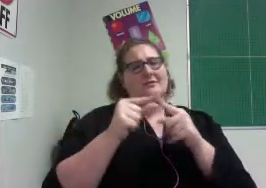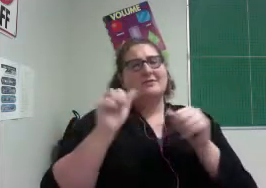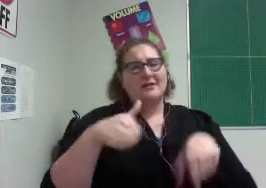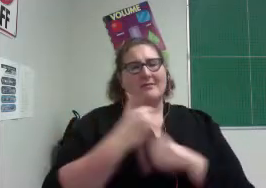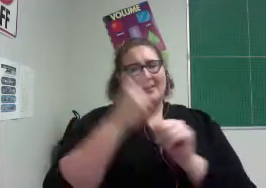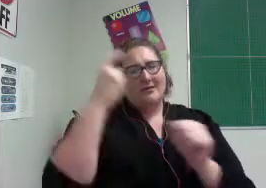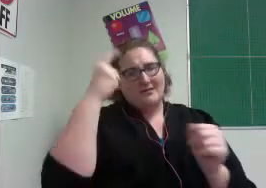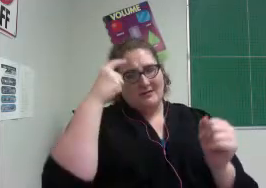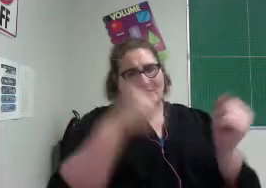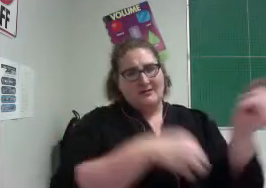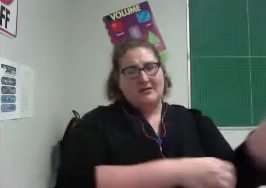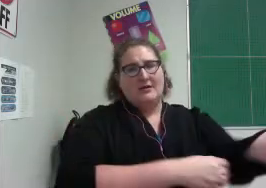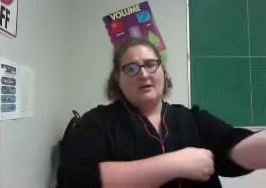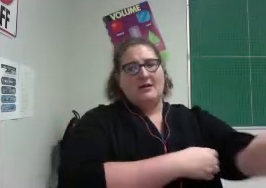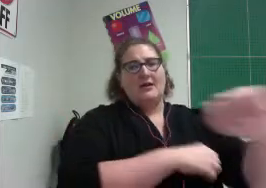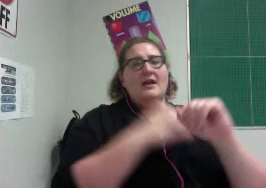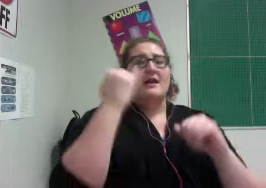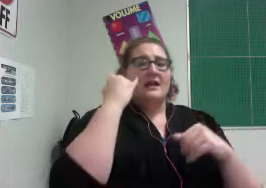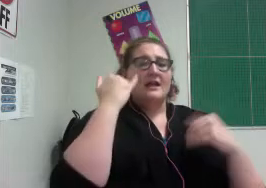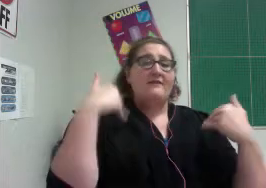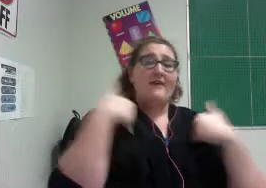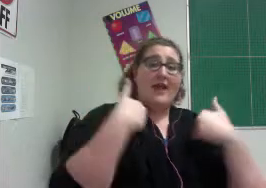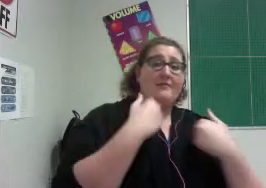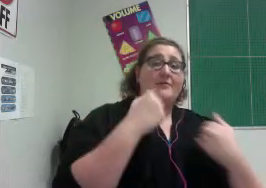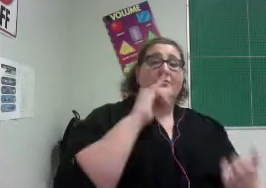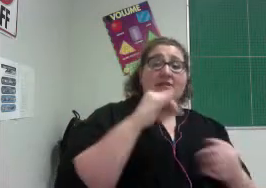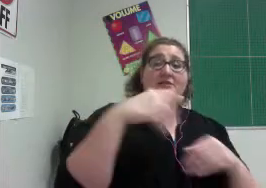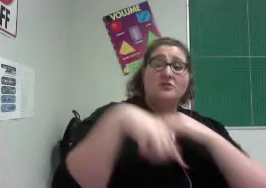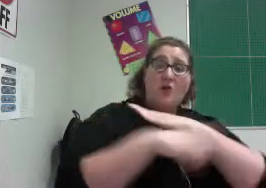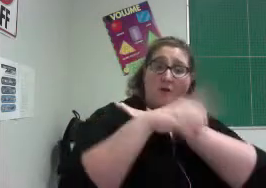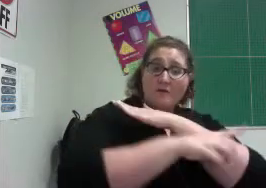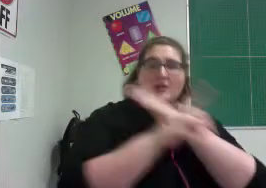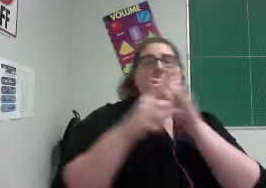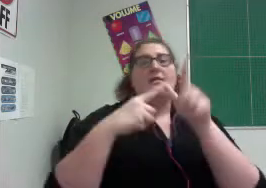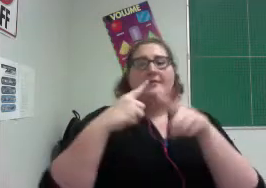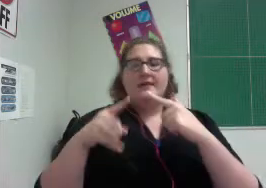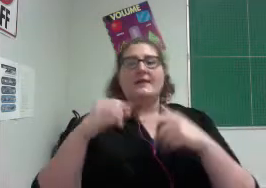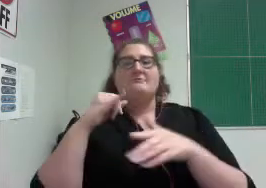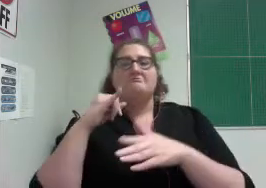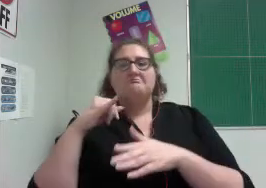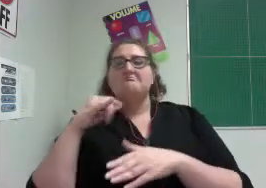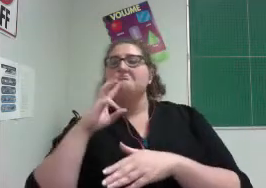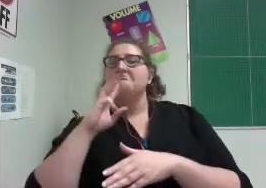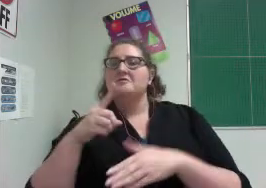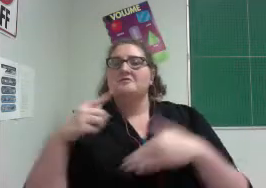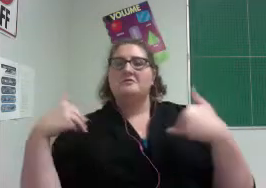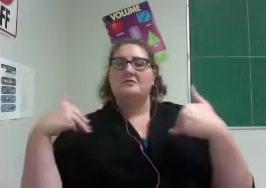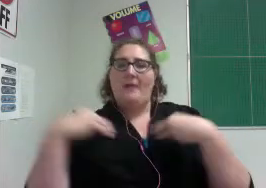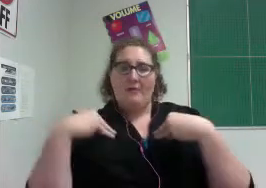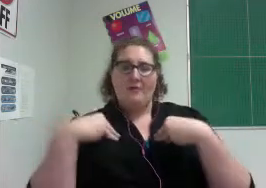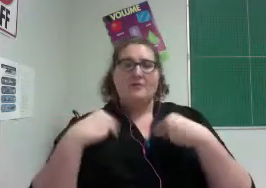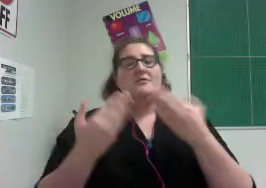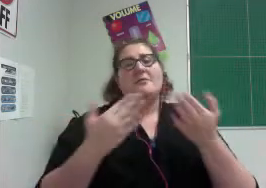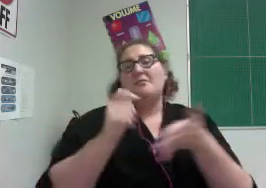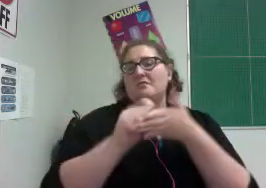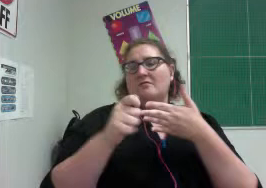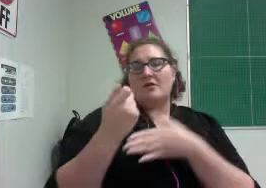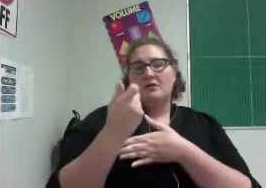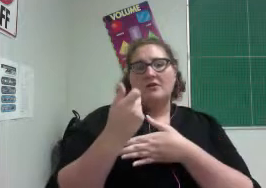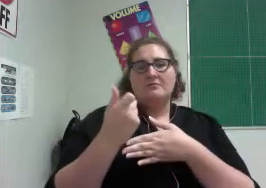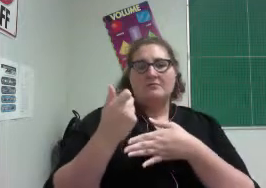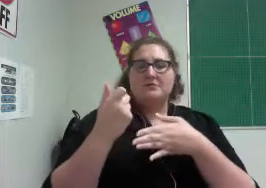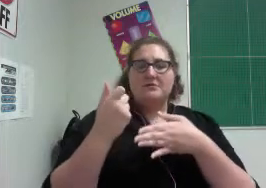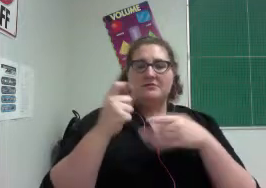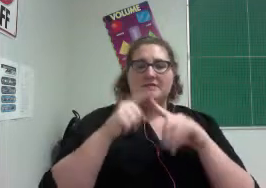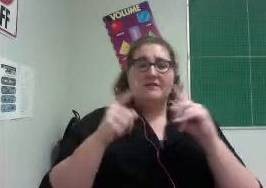make sense. So if an animal is a dolphin, then it is a mammal. Now, you might have written it something a little bit different. You might